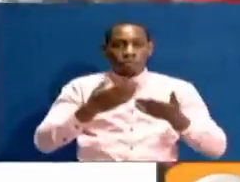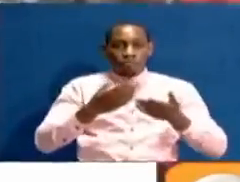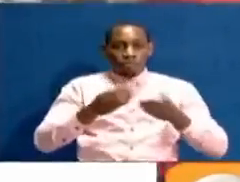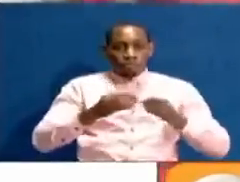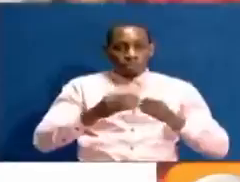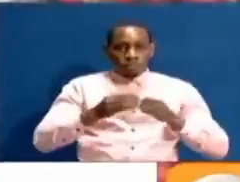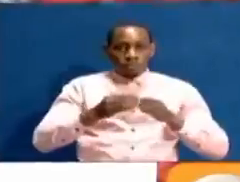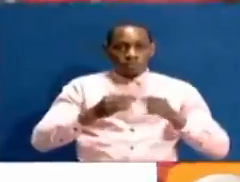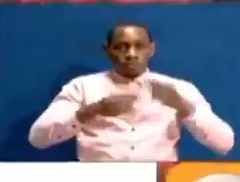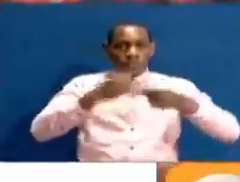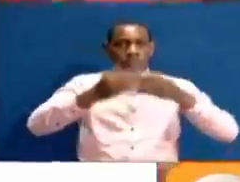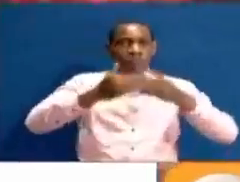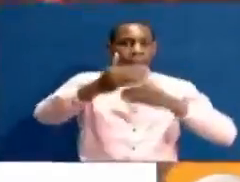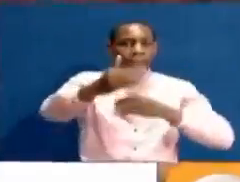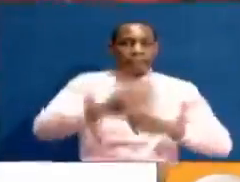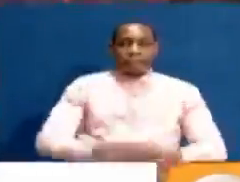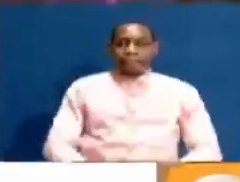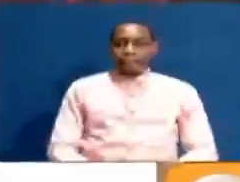gari.